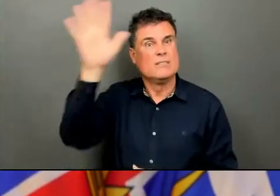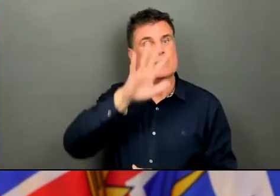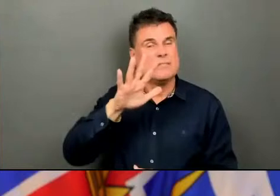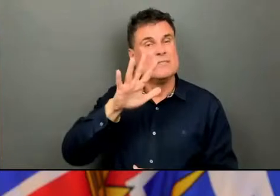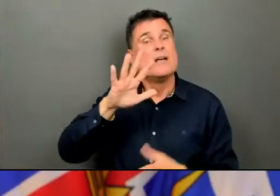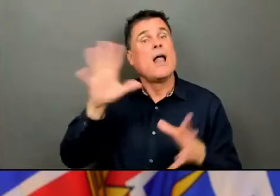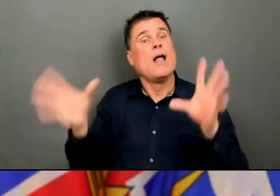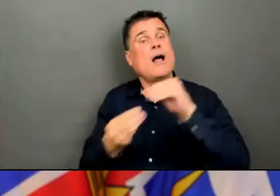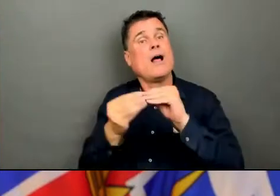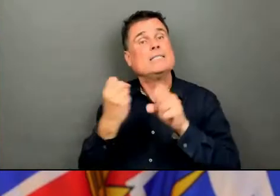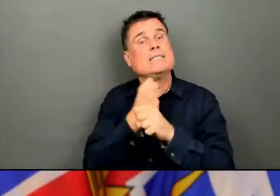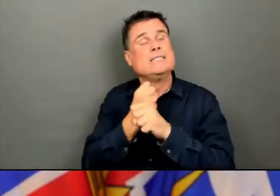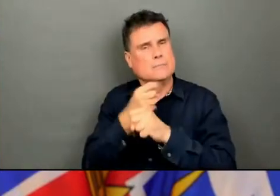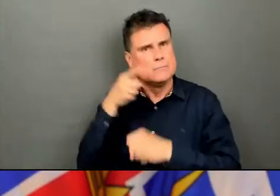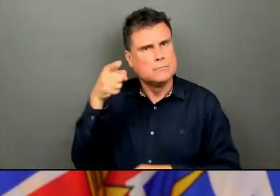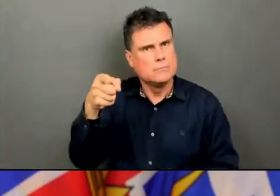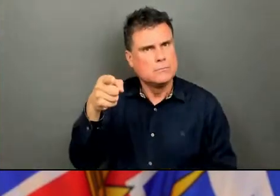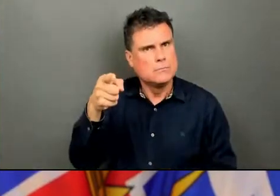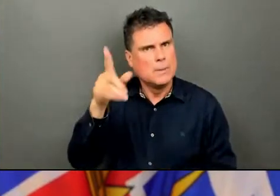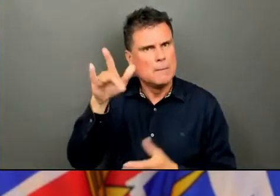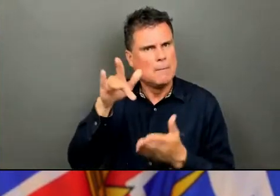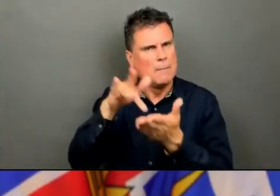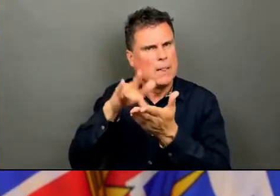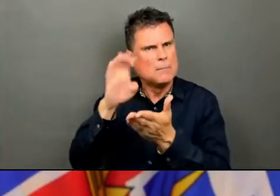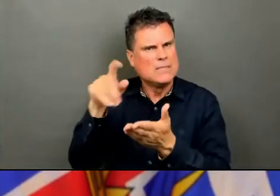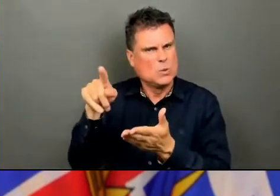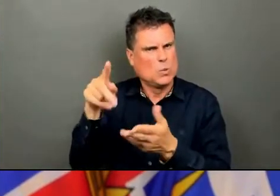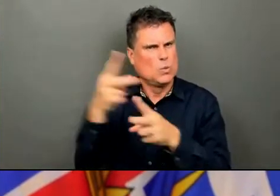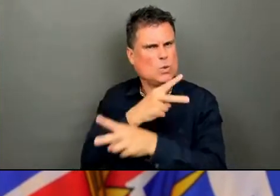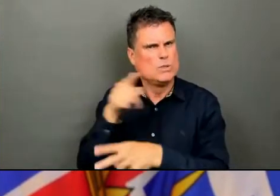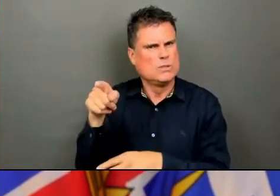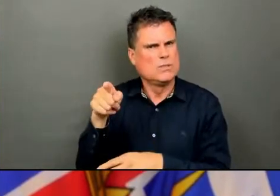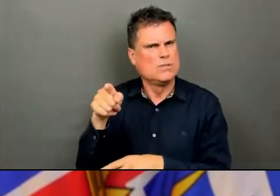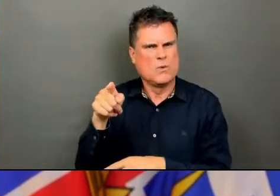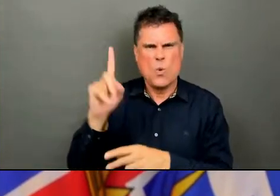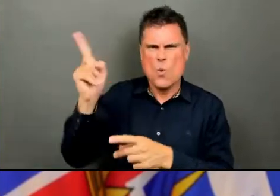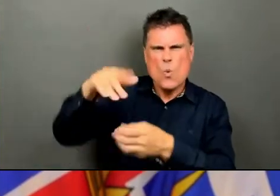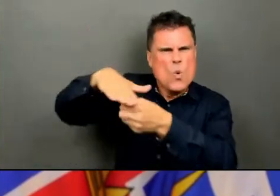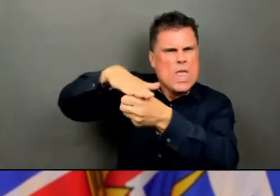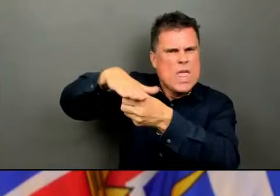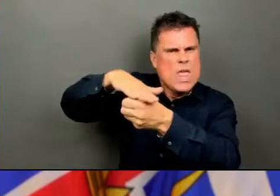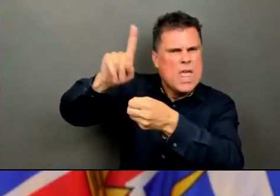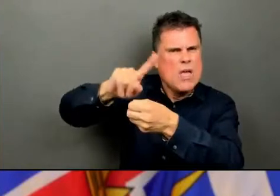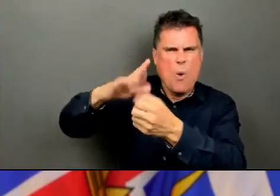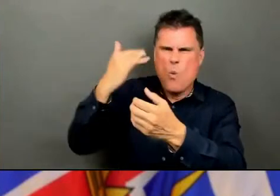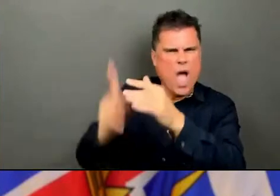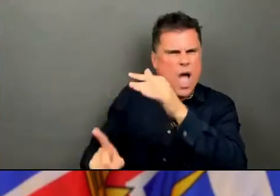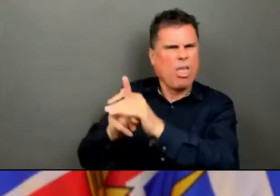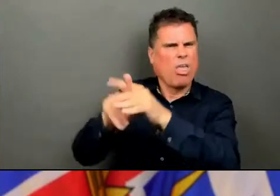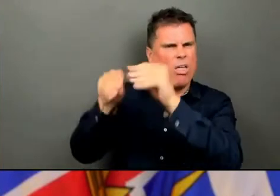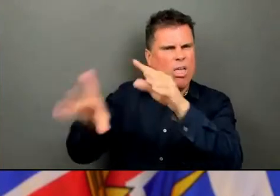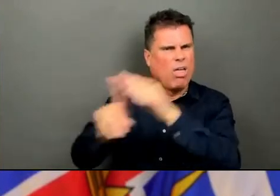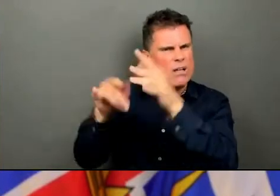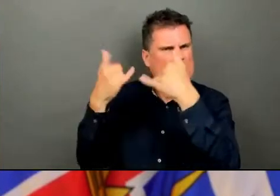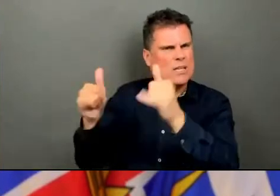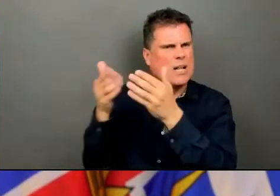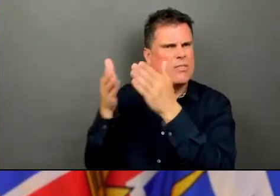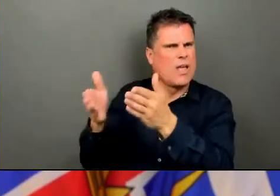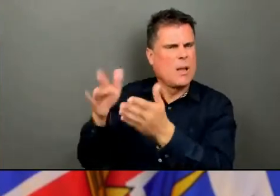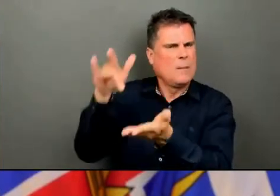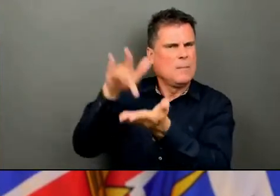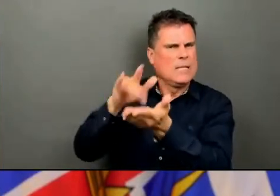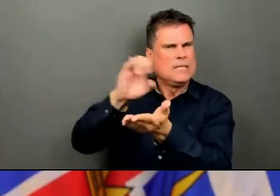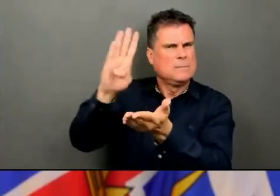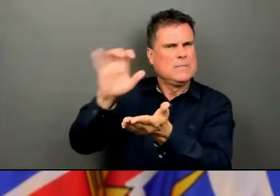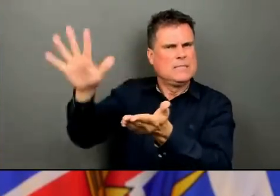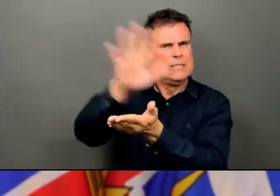case, and where in the region in particular, and in what situations are this is this transmission continuing to occur? Yeah, so